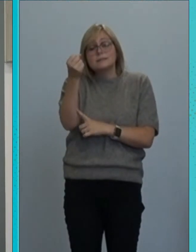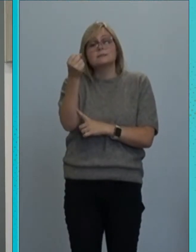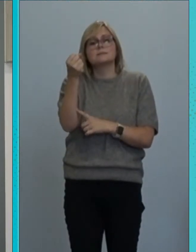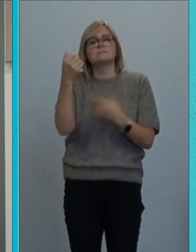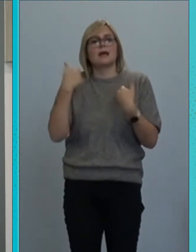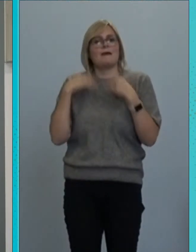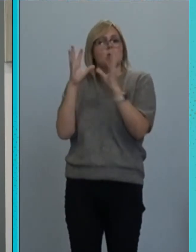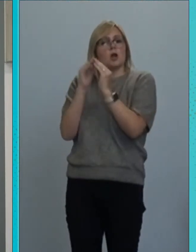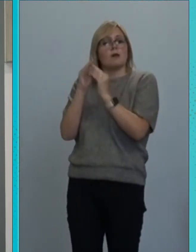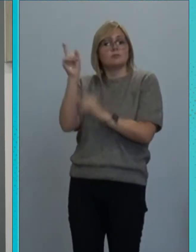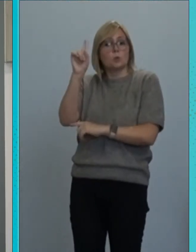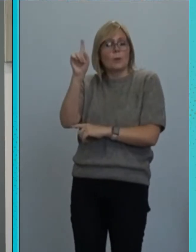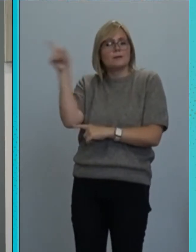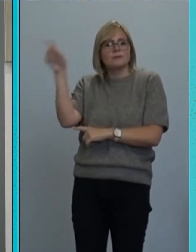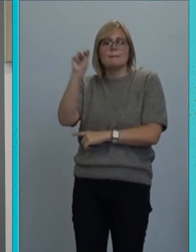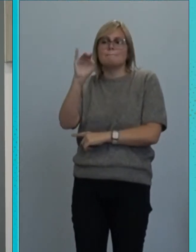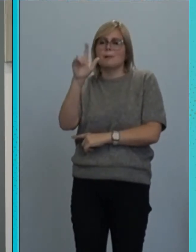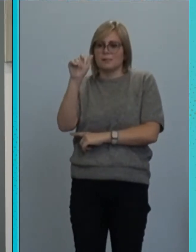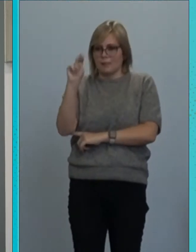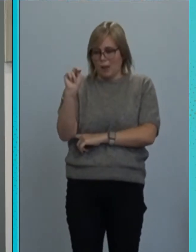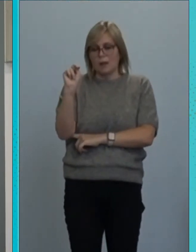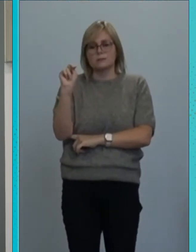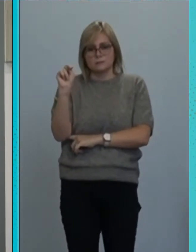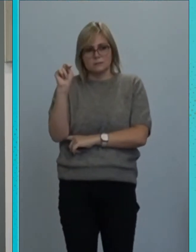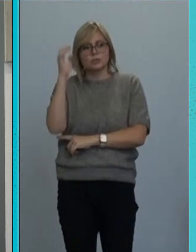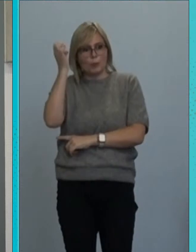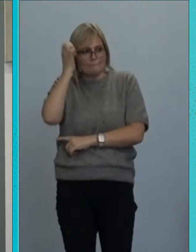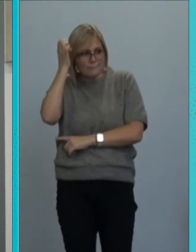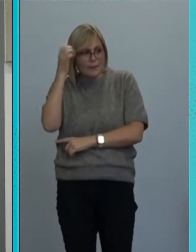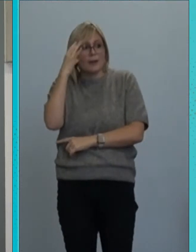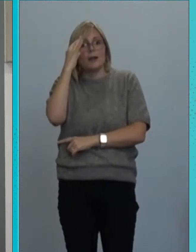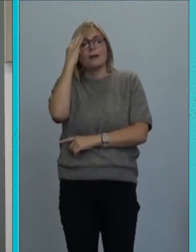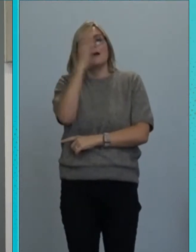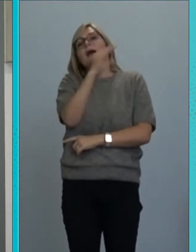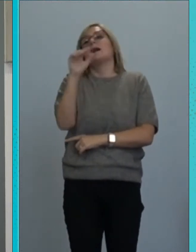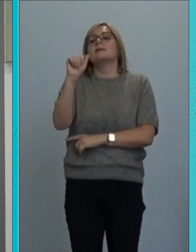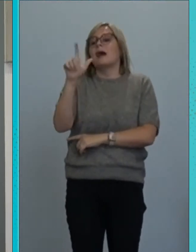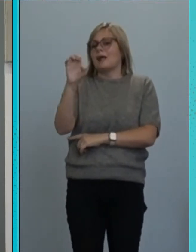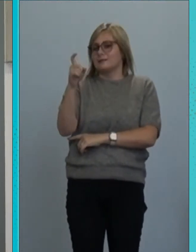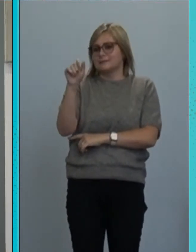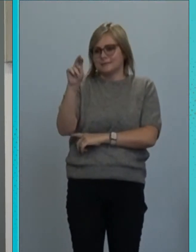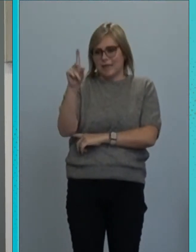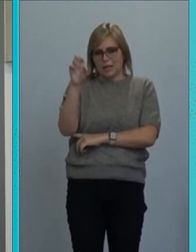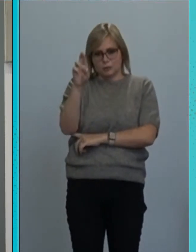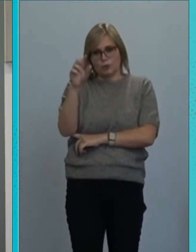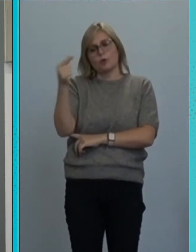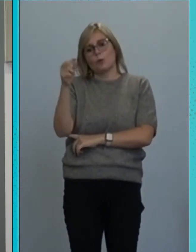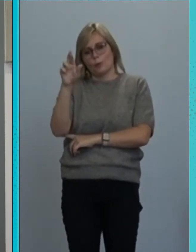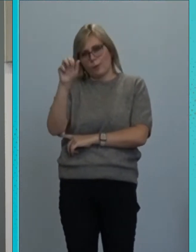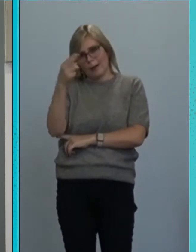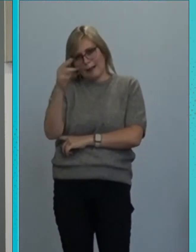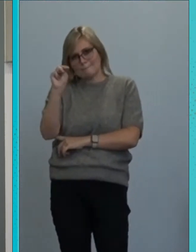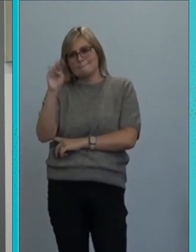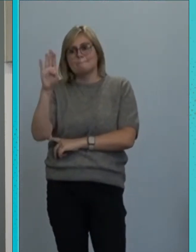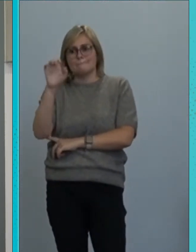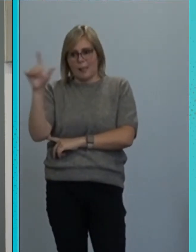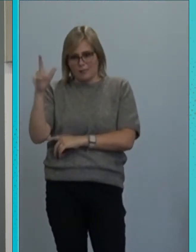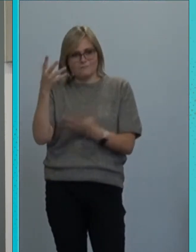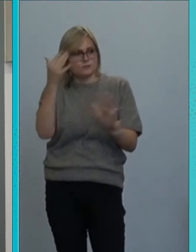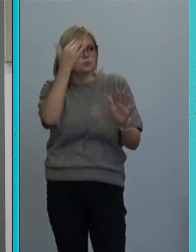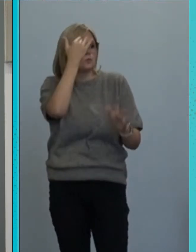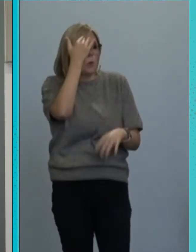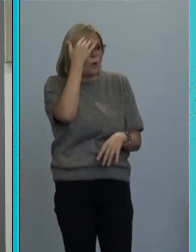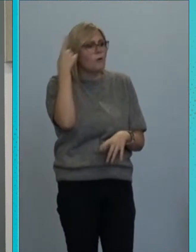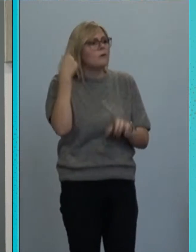conference in Milan, in Europe, and Alexander Graham Bell, who we know from his work developing